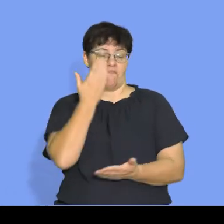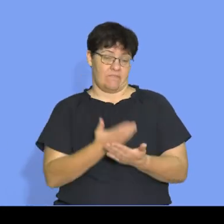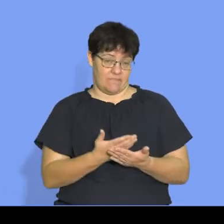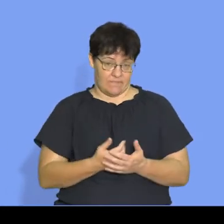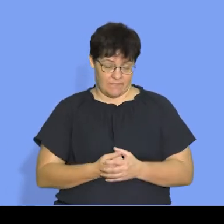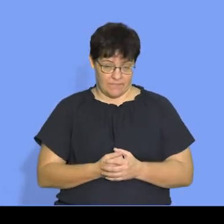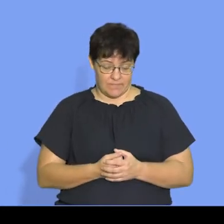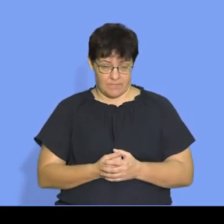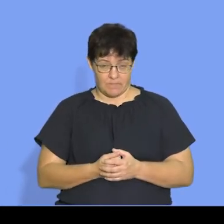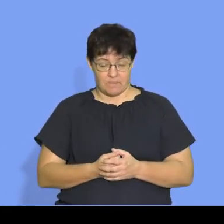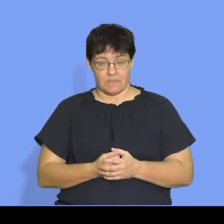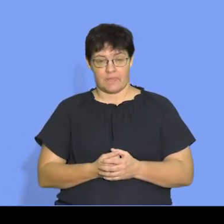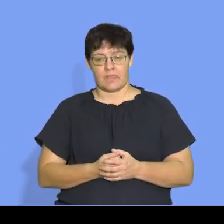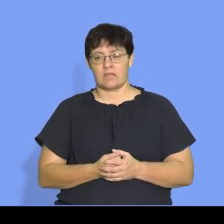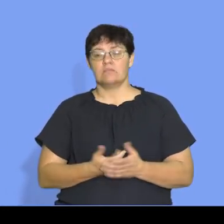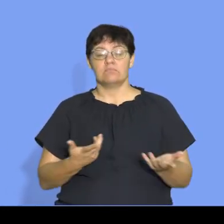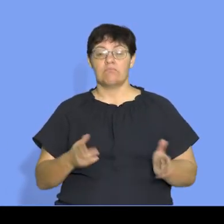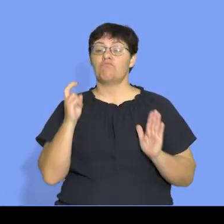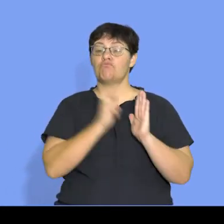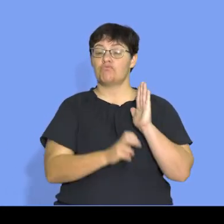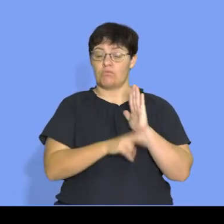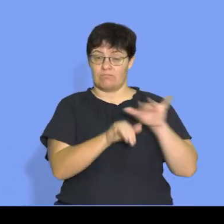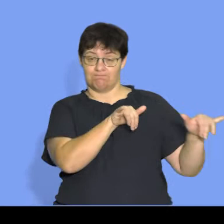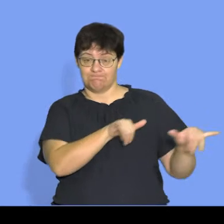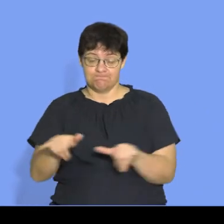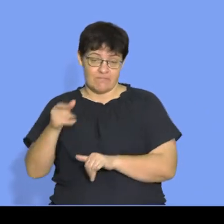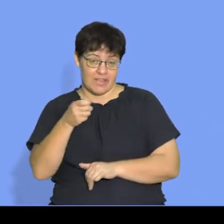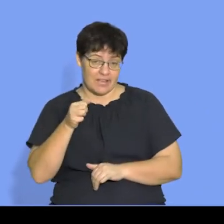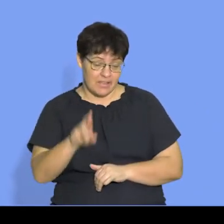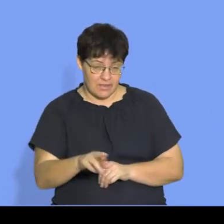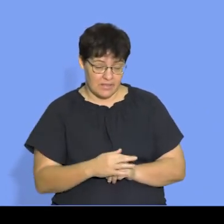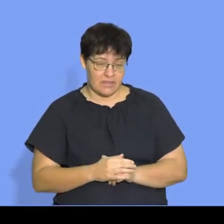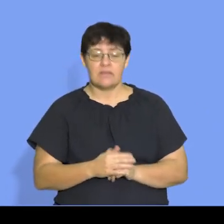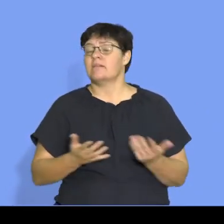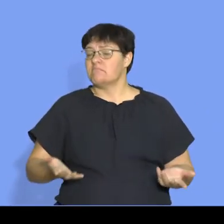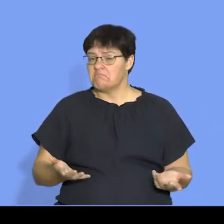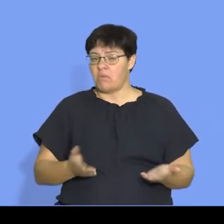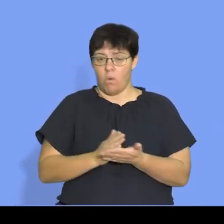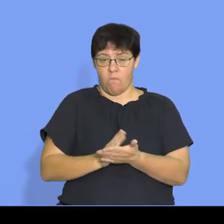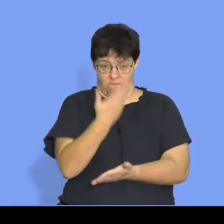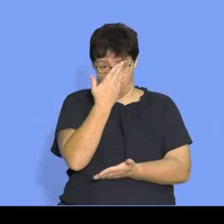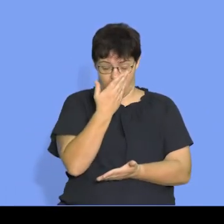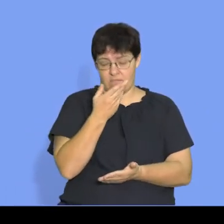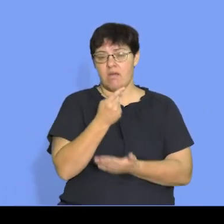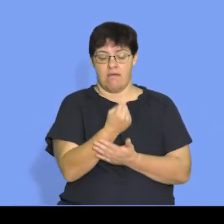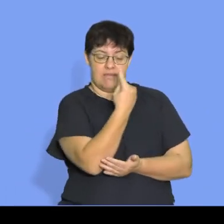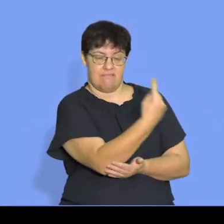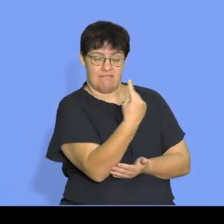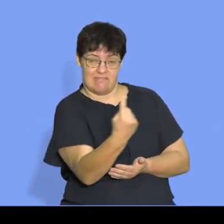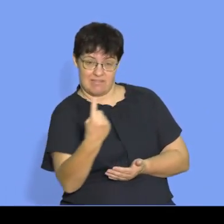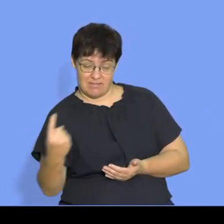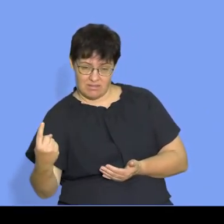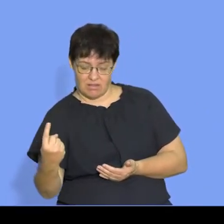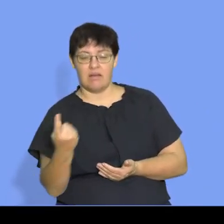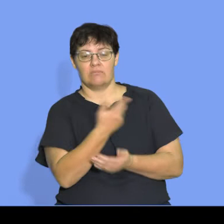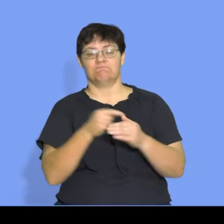then also one of the main rules about a common factor is after you take it out, you take each term and